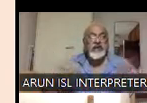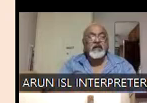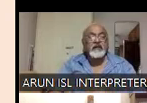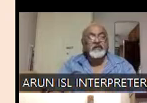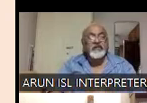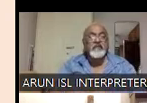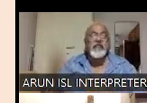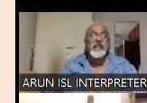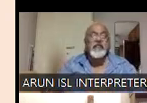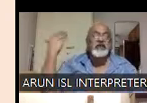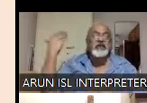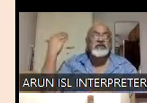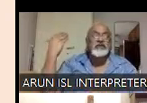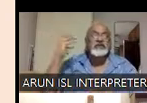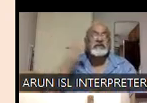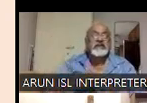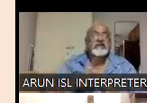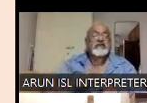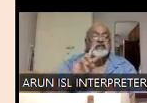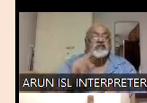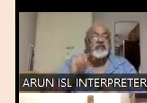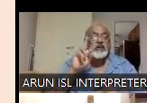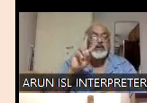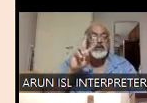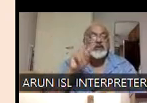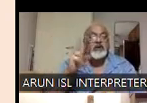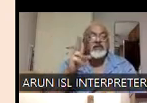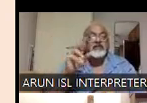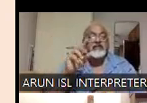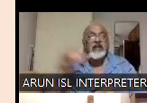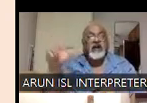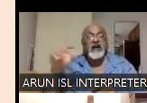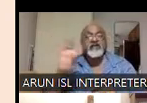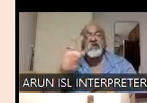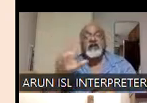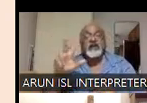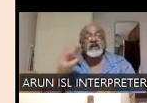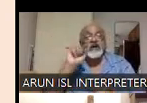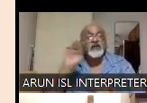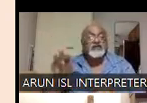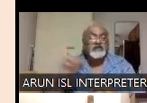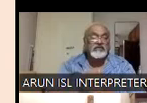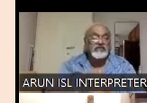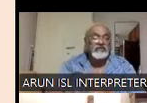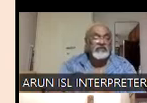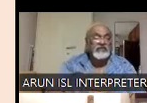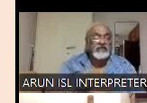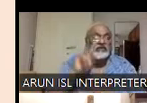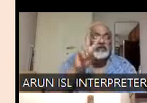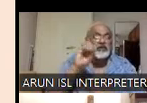figure of 2.1% in India or 12,44,000. Add to it, in